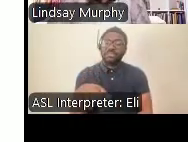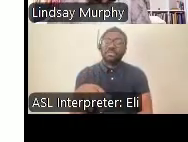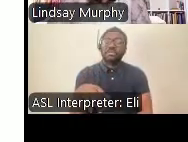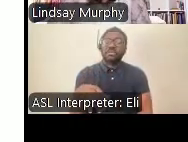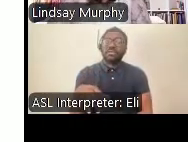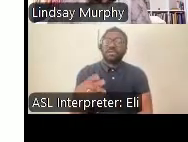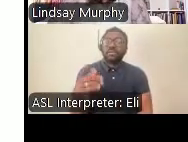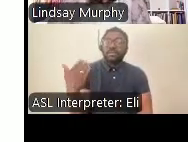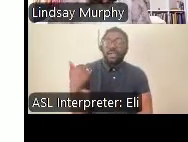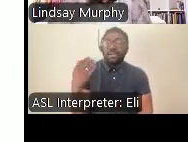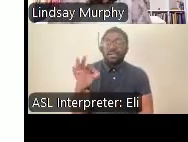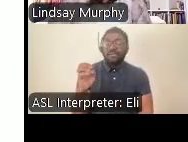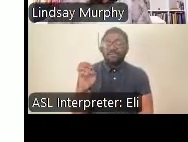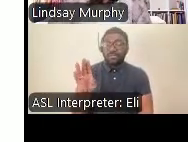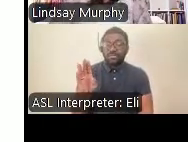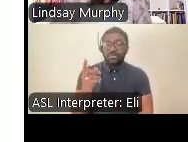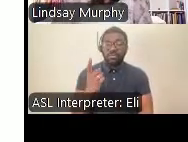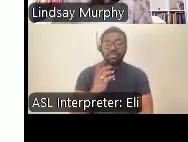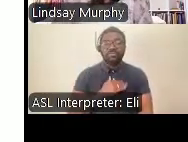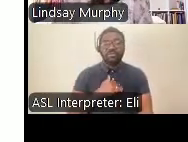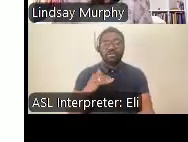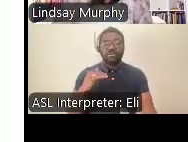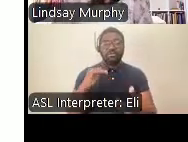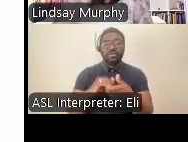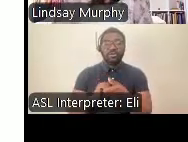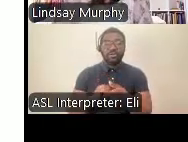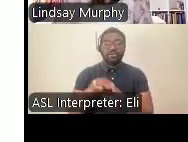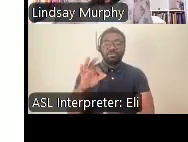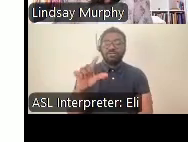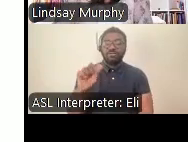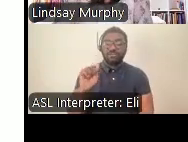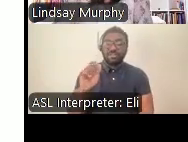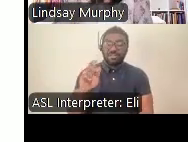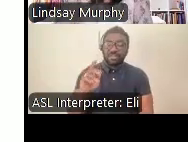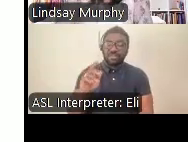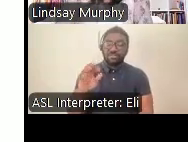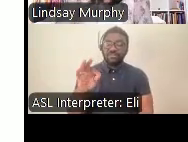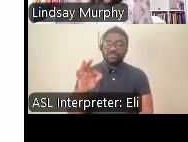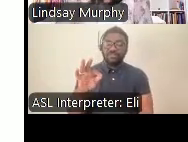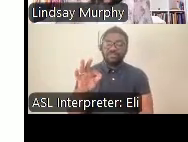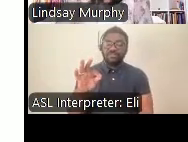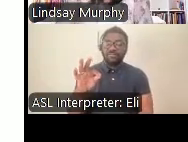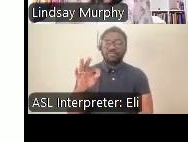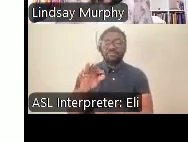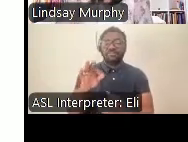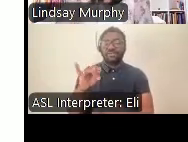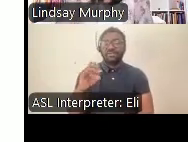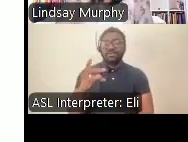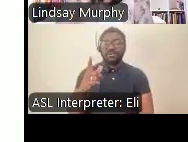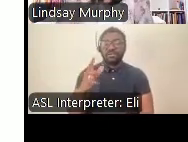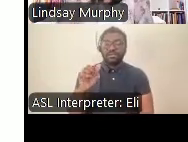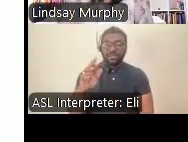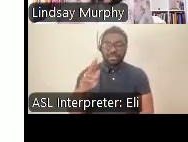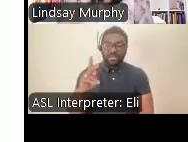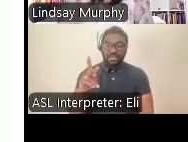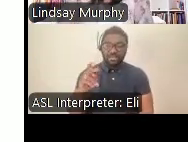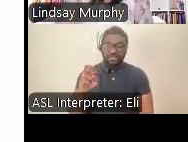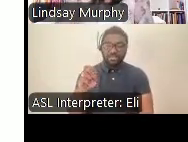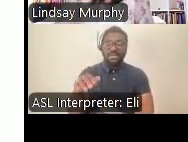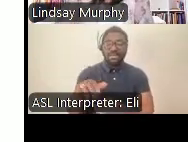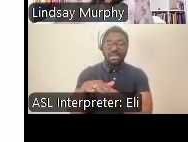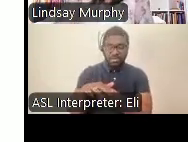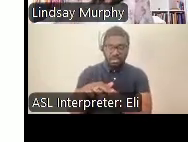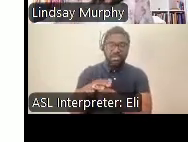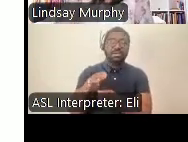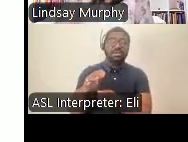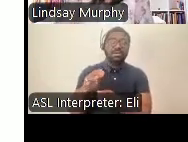of our partners here is named FLACRA, or Finger Lakes Area Counseling and Recovery Agency. And I had the opportunity for the last year and a half to